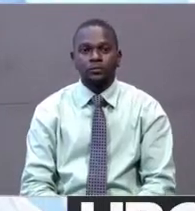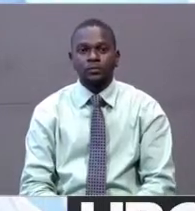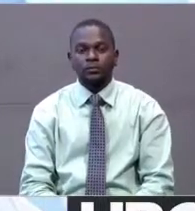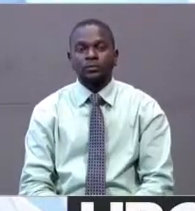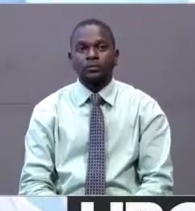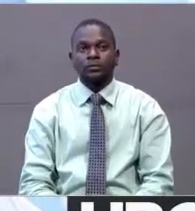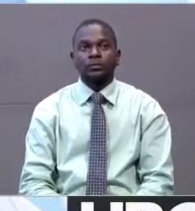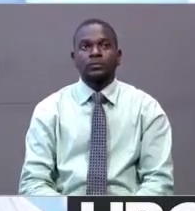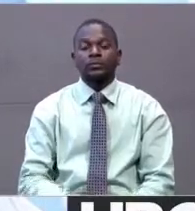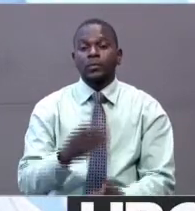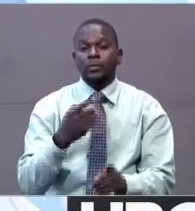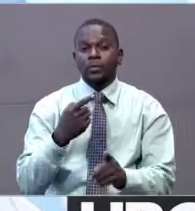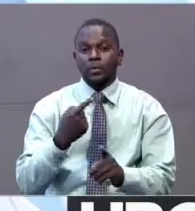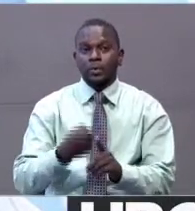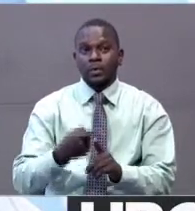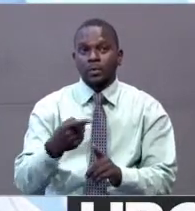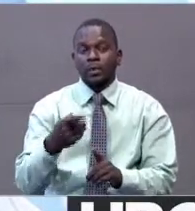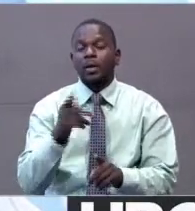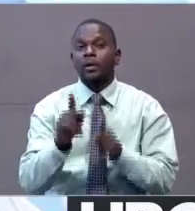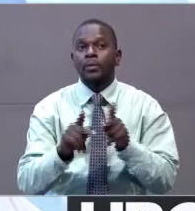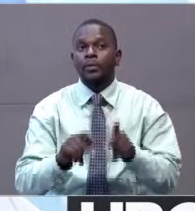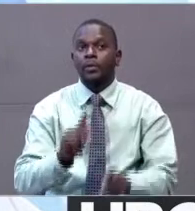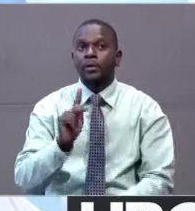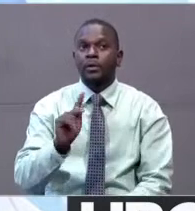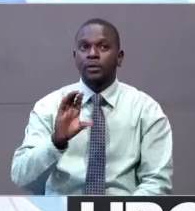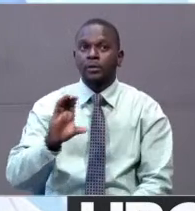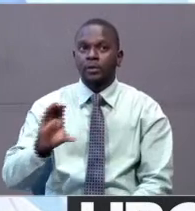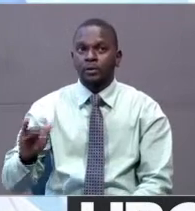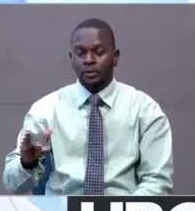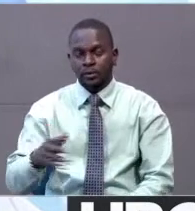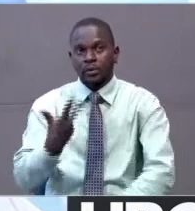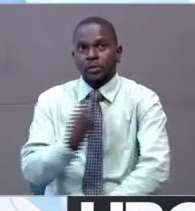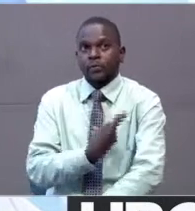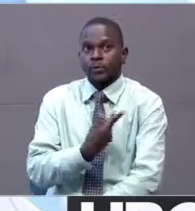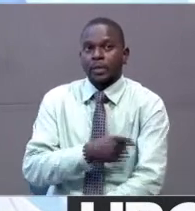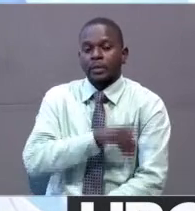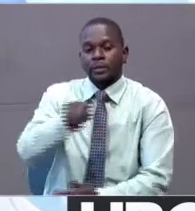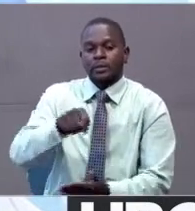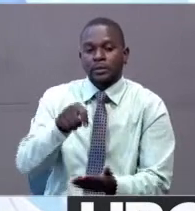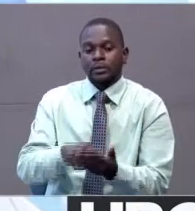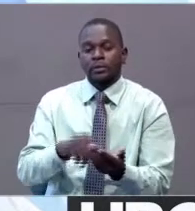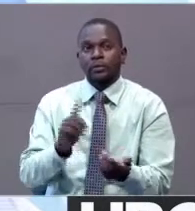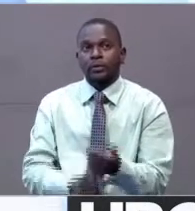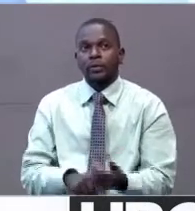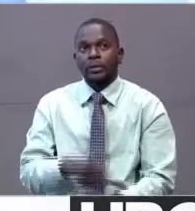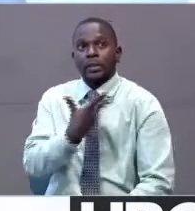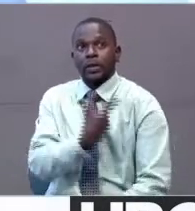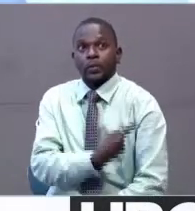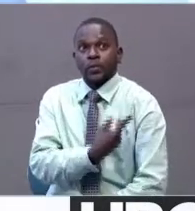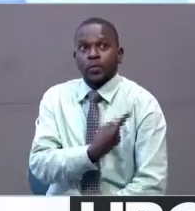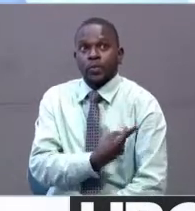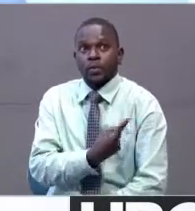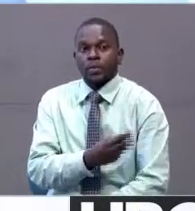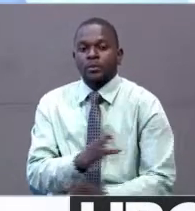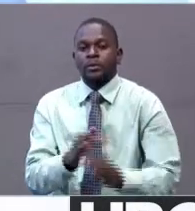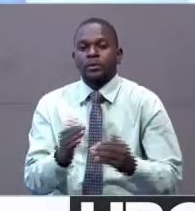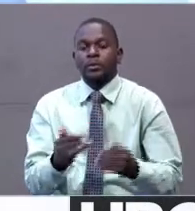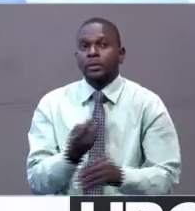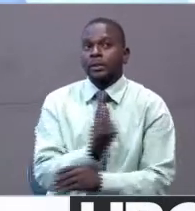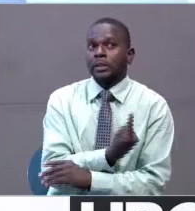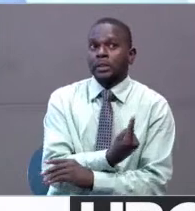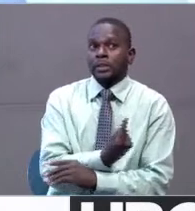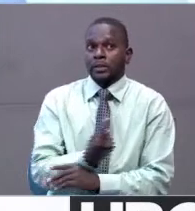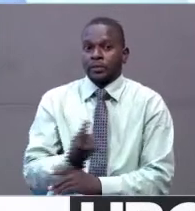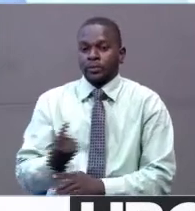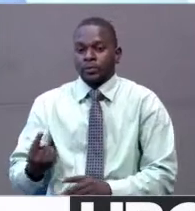Kampala residents continue to throng KCCA gazetted vaccination centers to receive their COVID-19 jabs. It is now a week